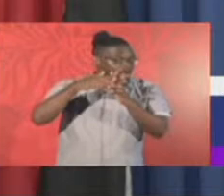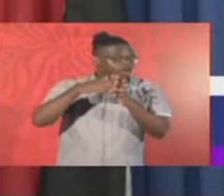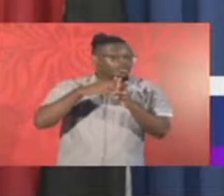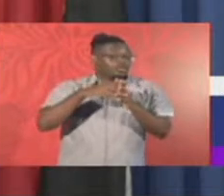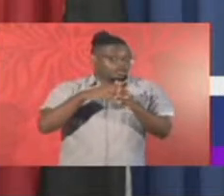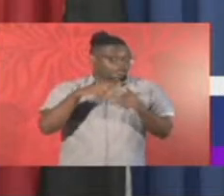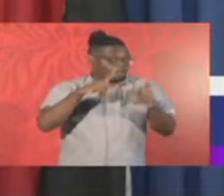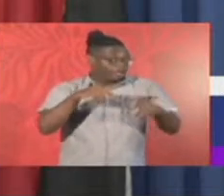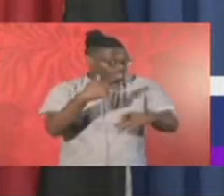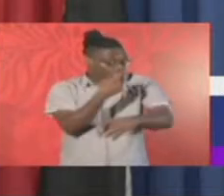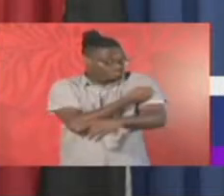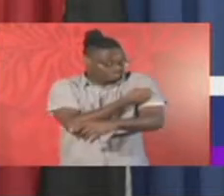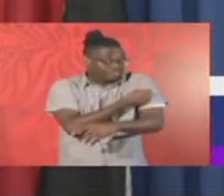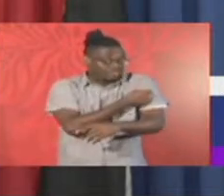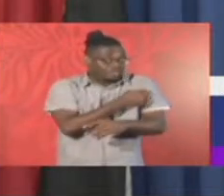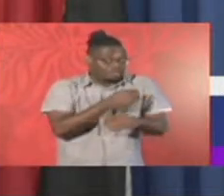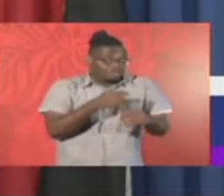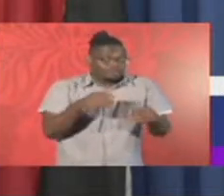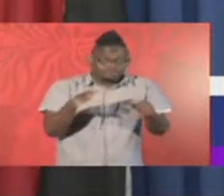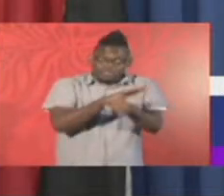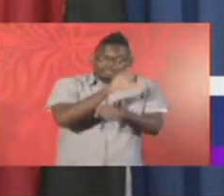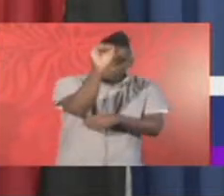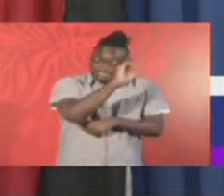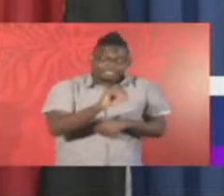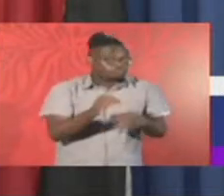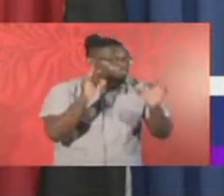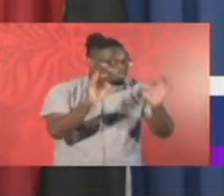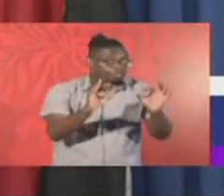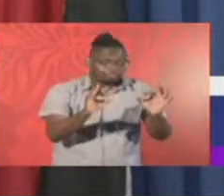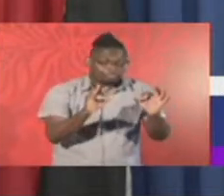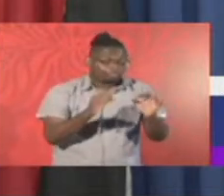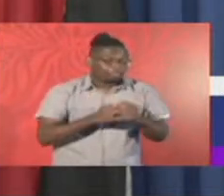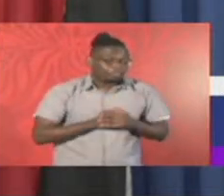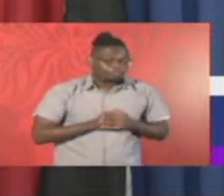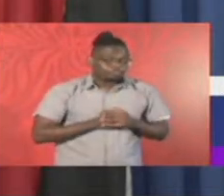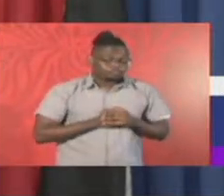dose. It's 36% vaccinated.